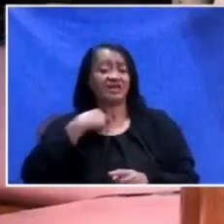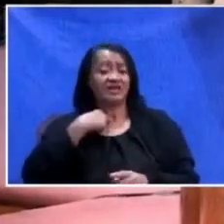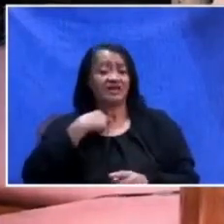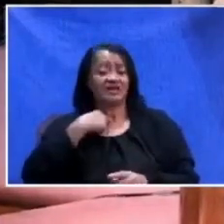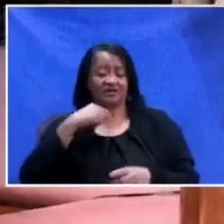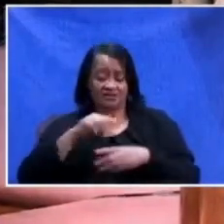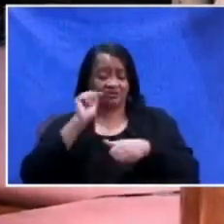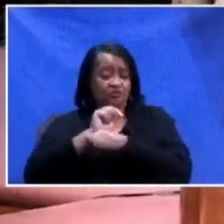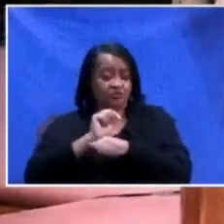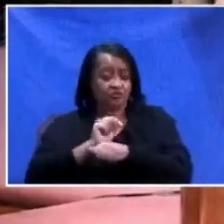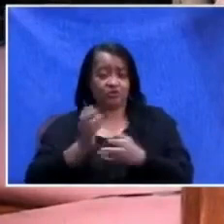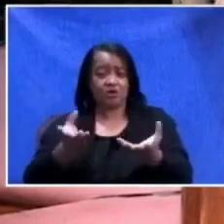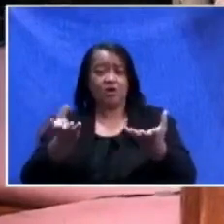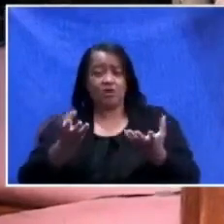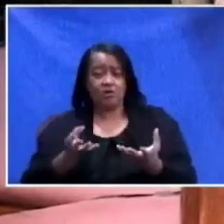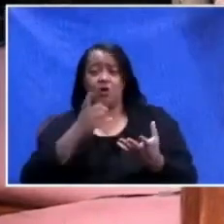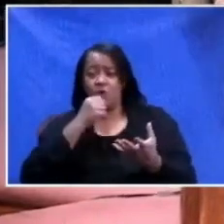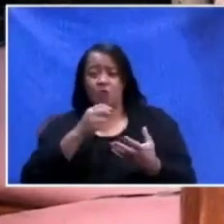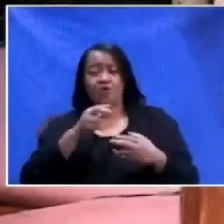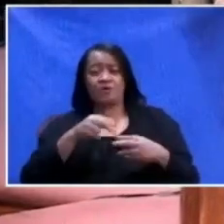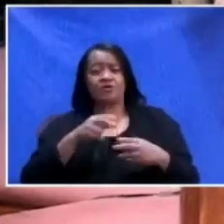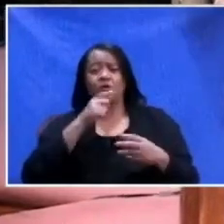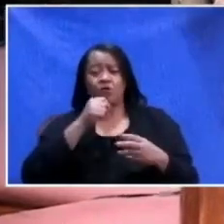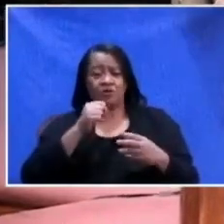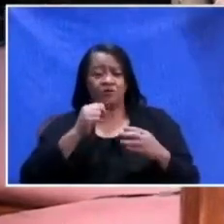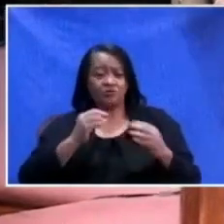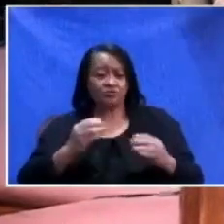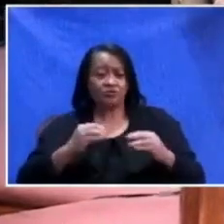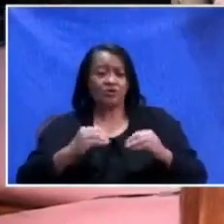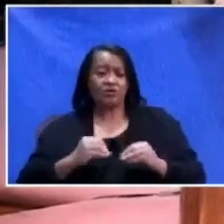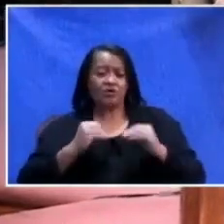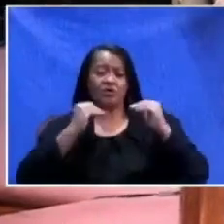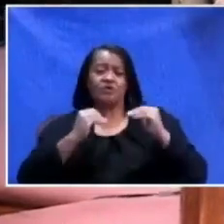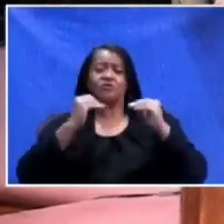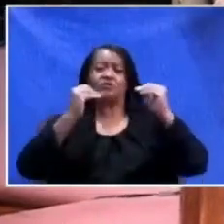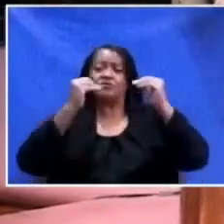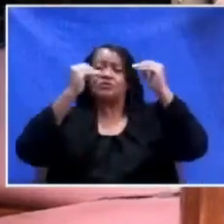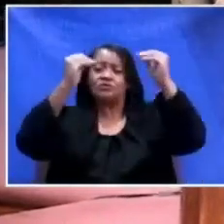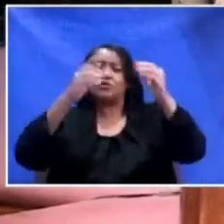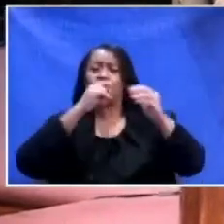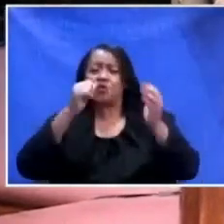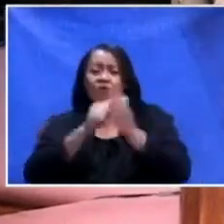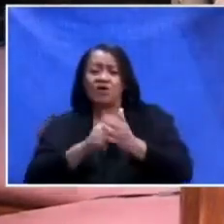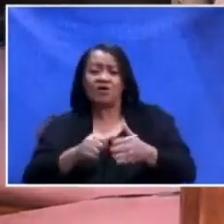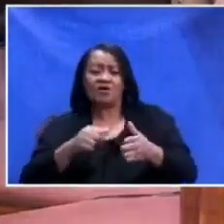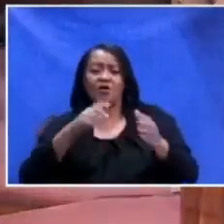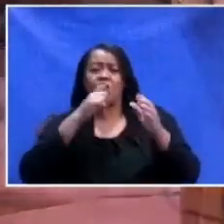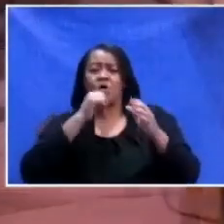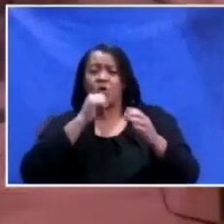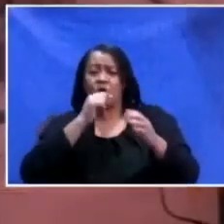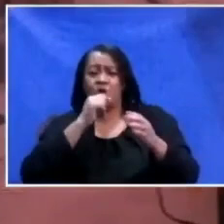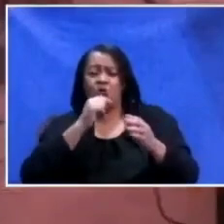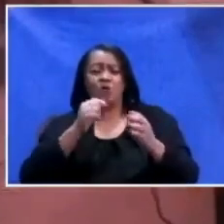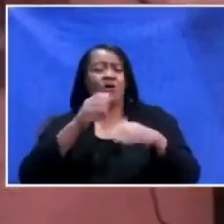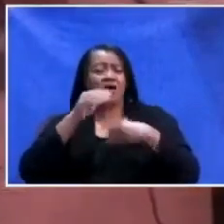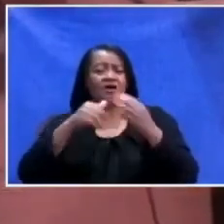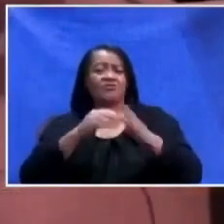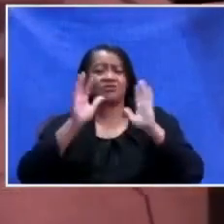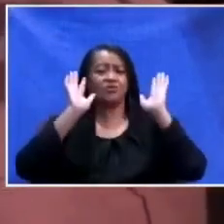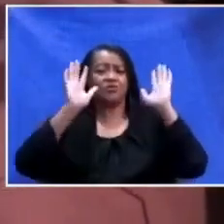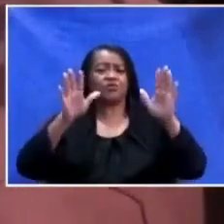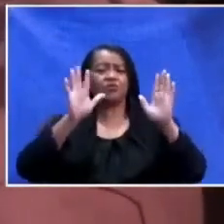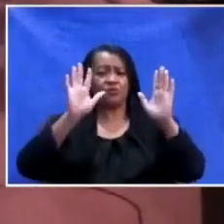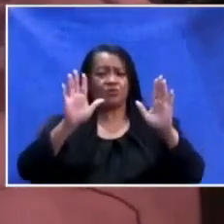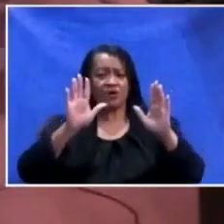who wanted to push the boundaries, who had a Star Trek mentality, let's boldly